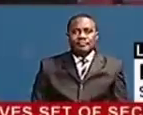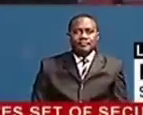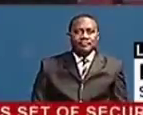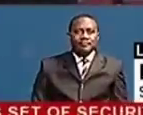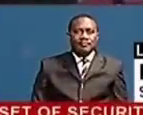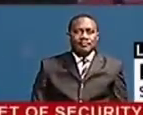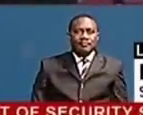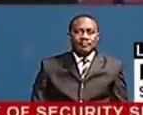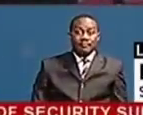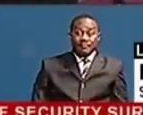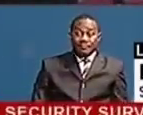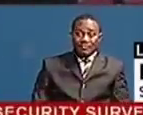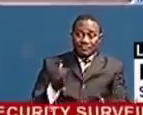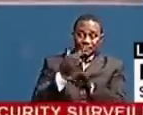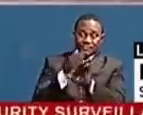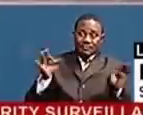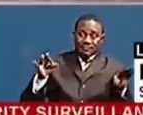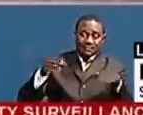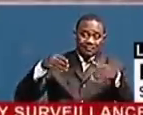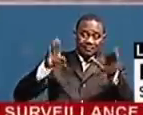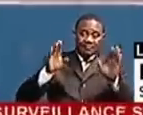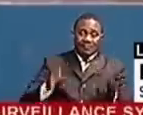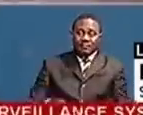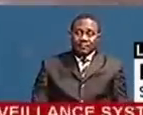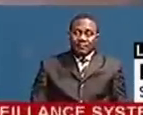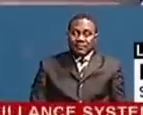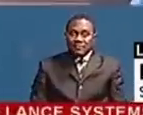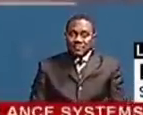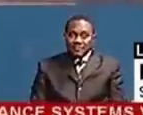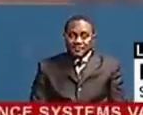You are discharged. Thank you, my lords.